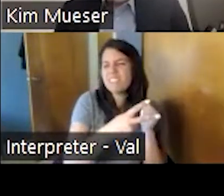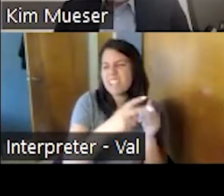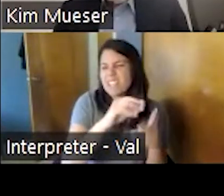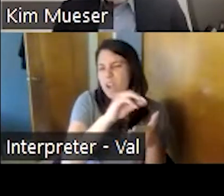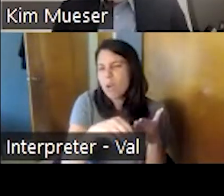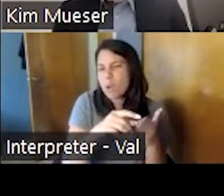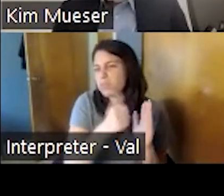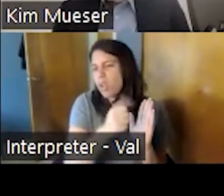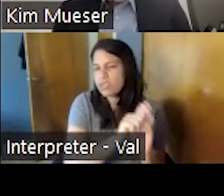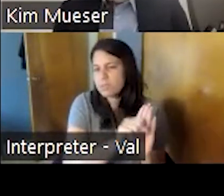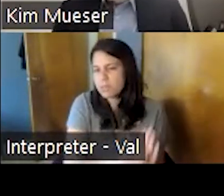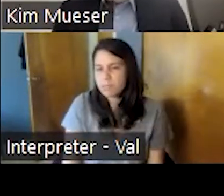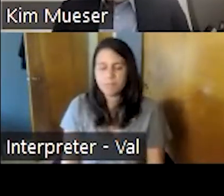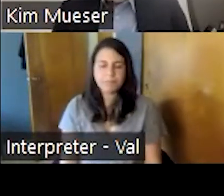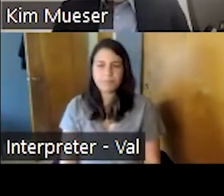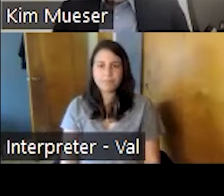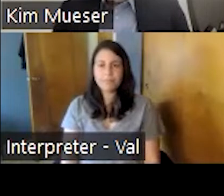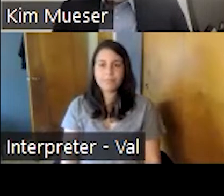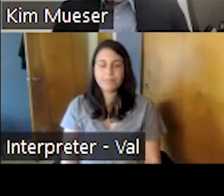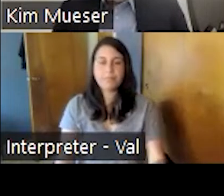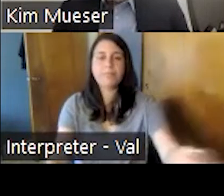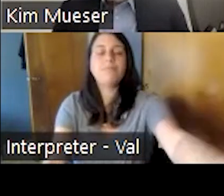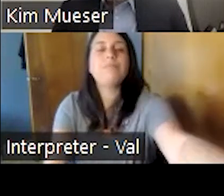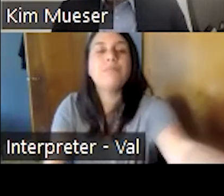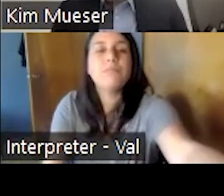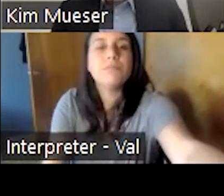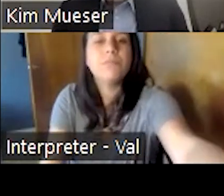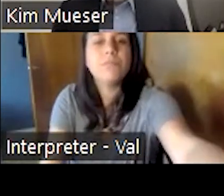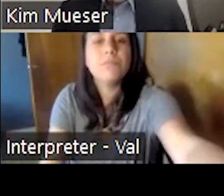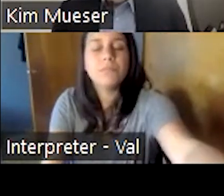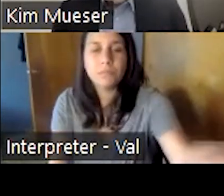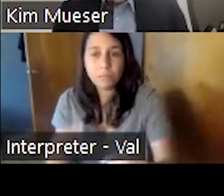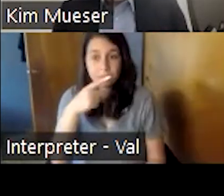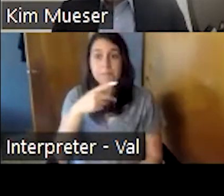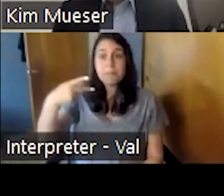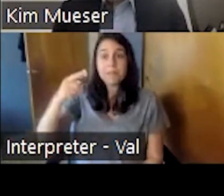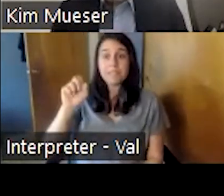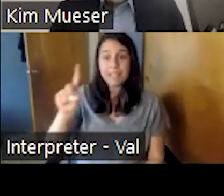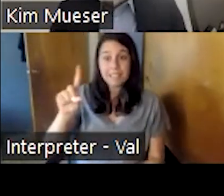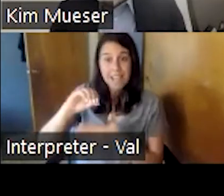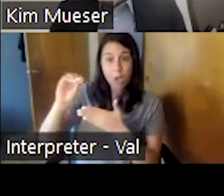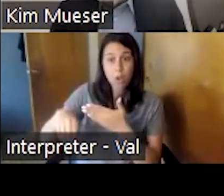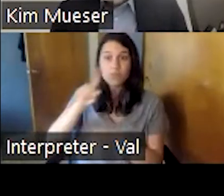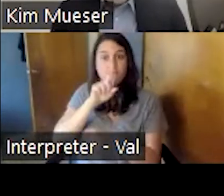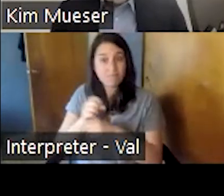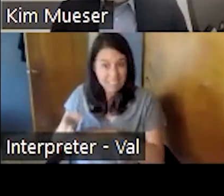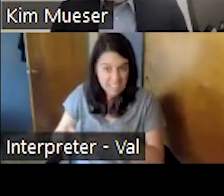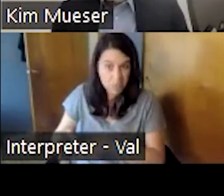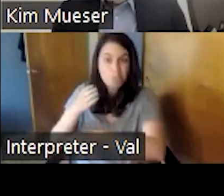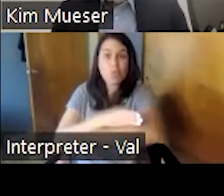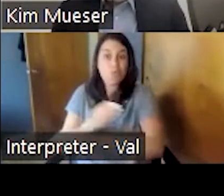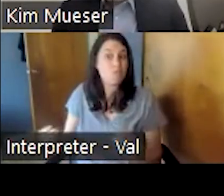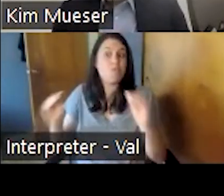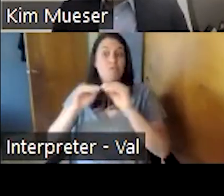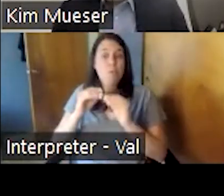symptoms. So what we found was that the PTSD outcomes were in fact found to improve significantly more